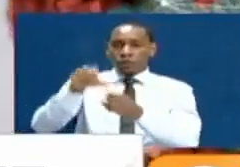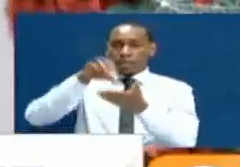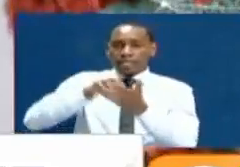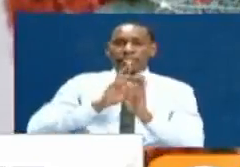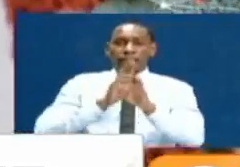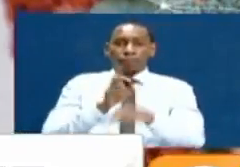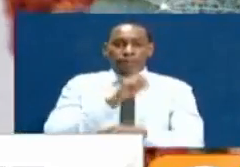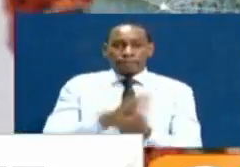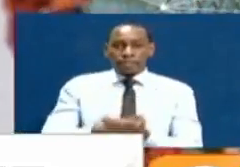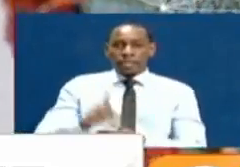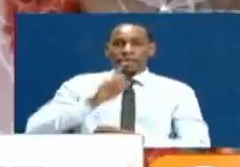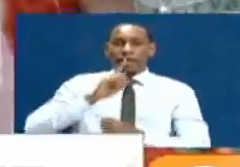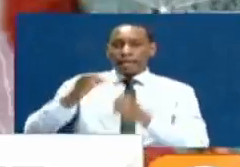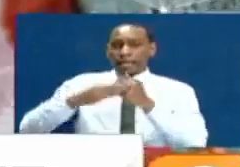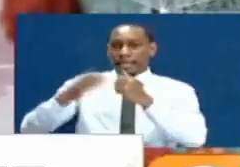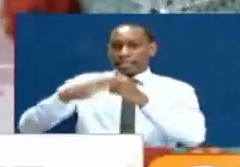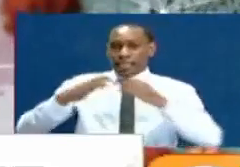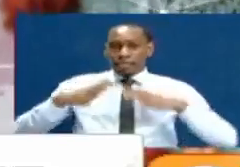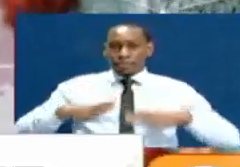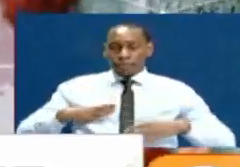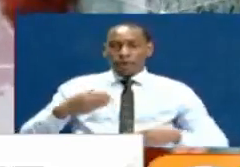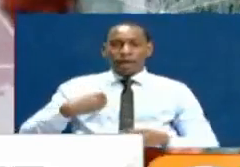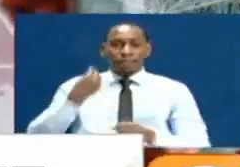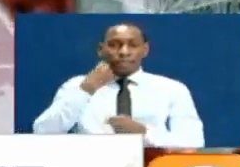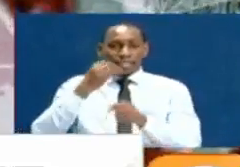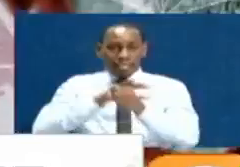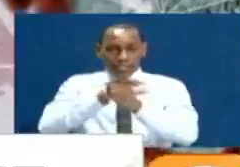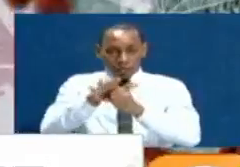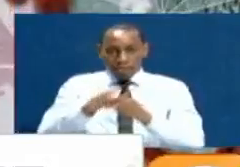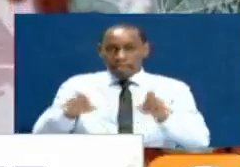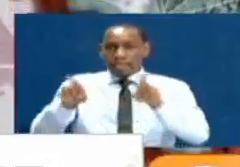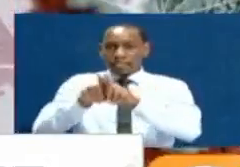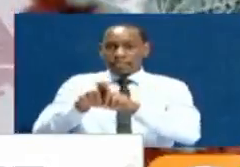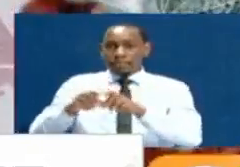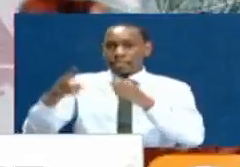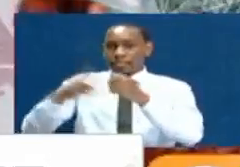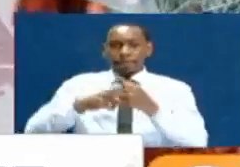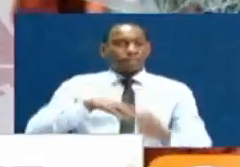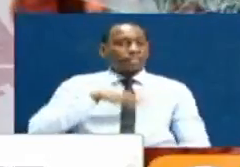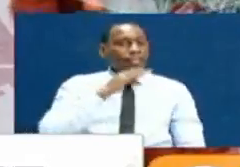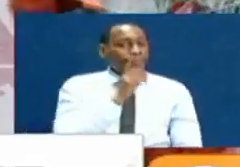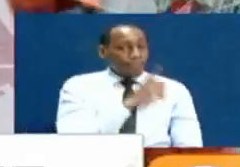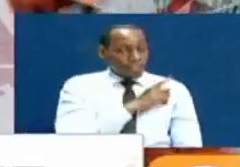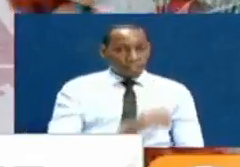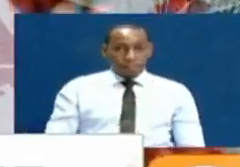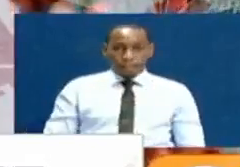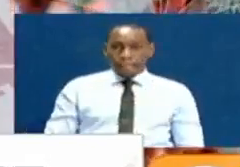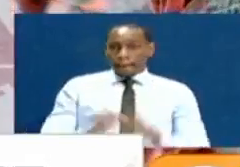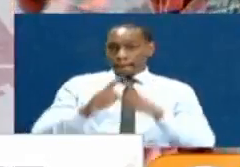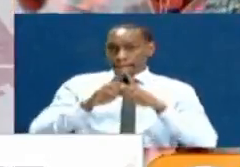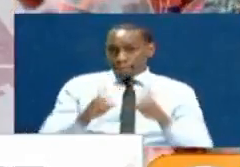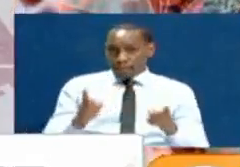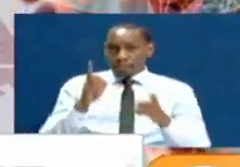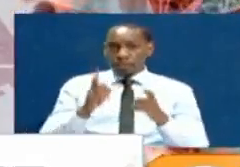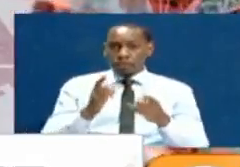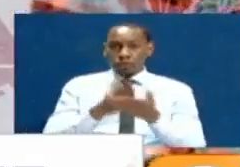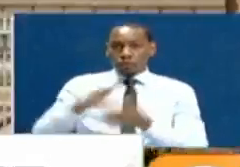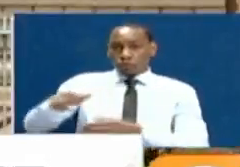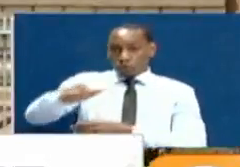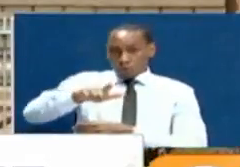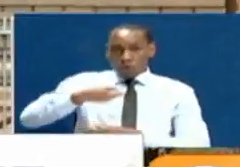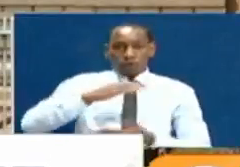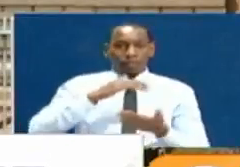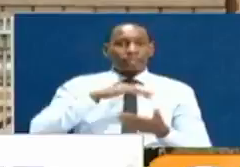country, 189 people have contracted the virus and 7 have succumbed to its effects. But it's two of the local